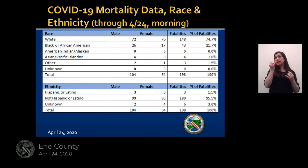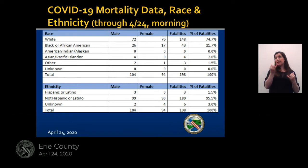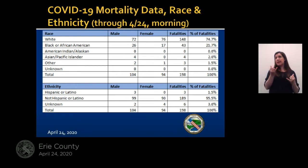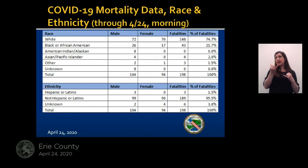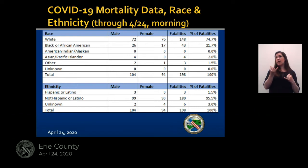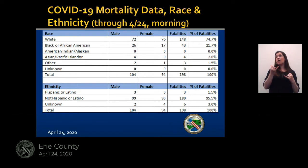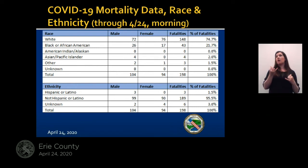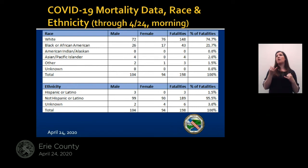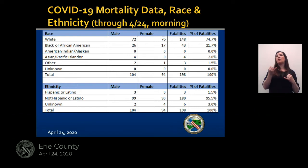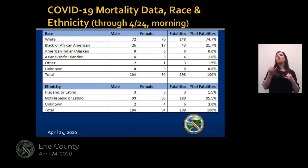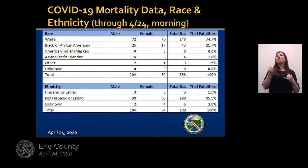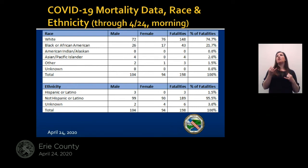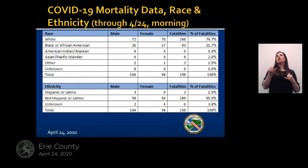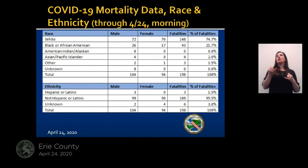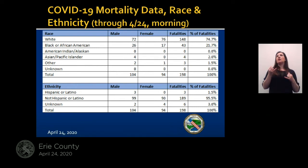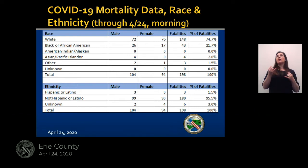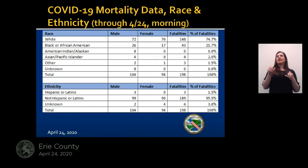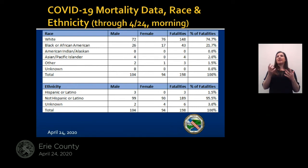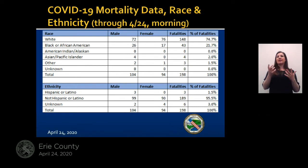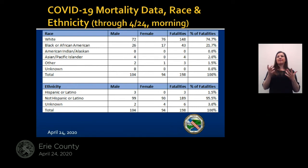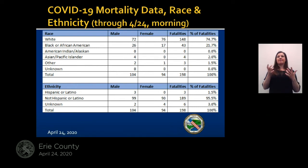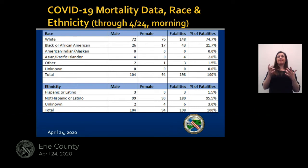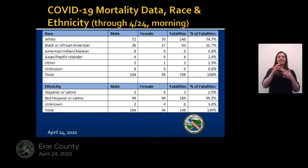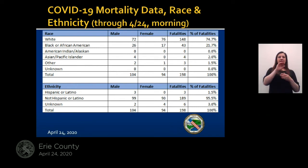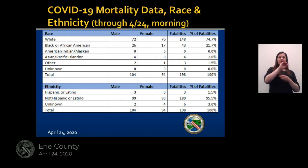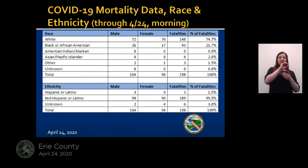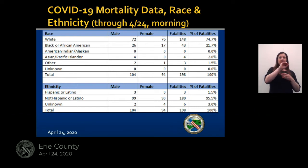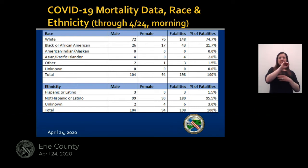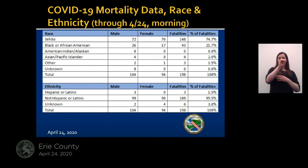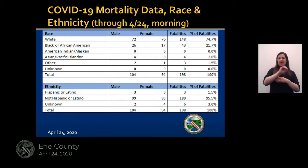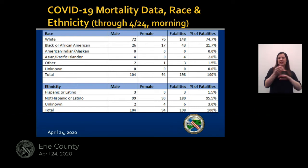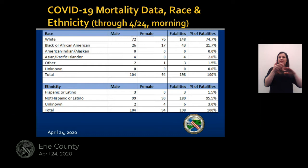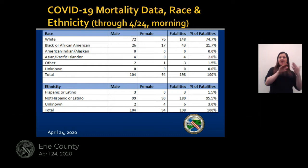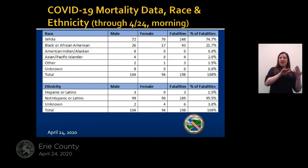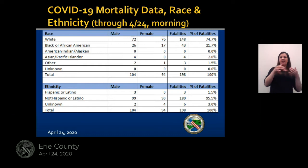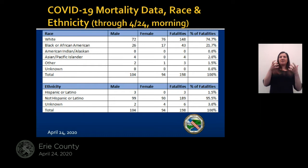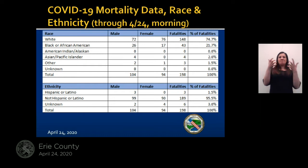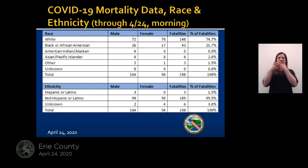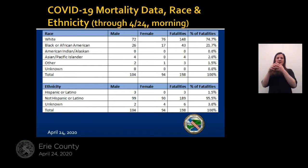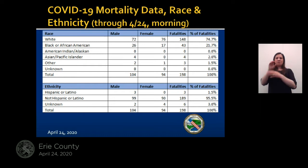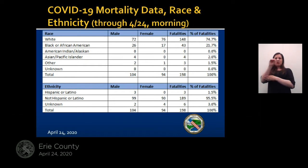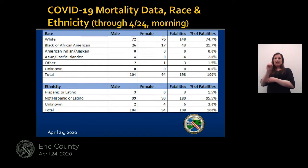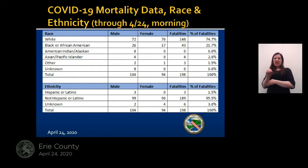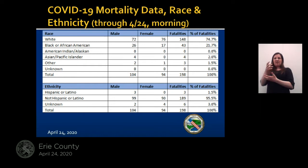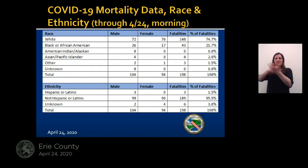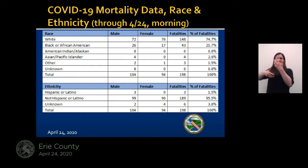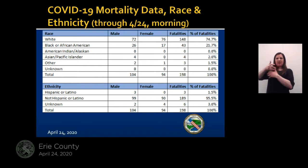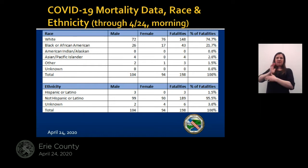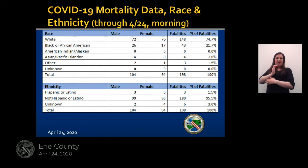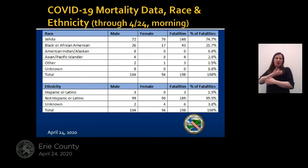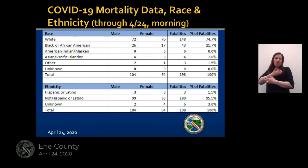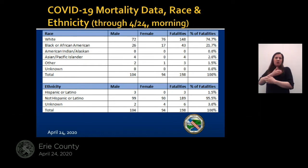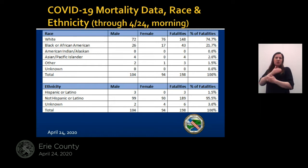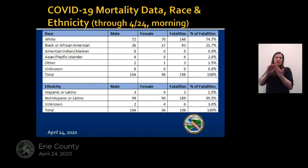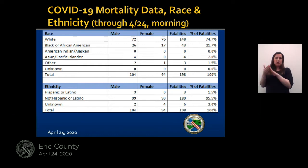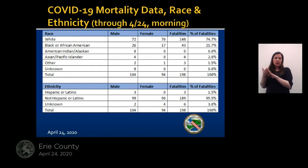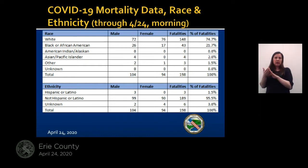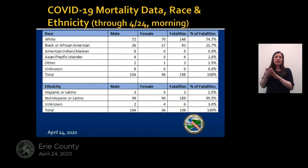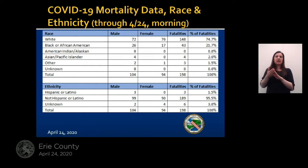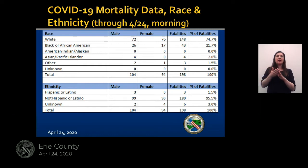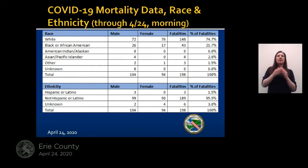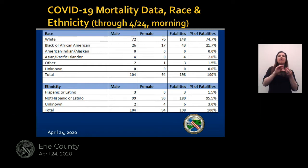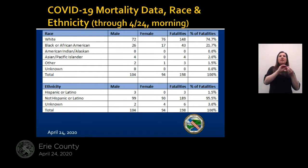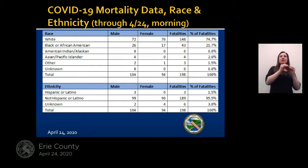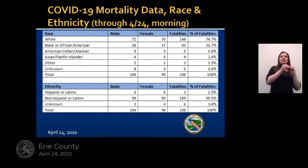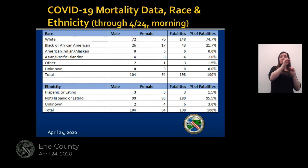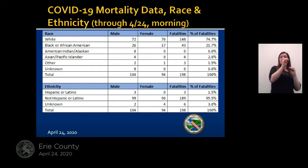the population of our community, though it's still off. Still a little less percentage of whites that have perished compared